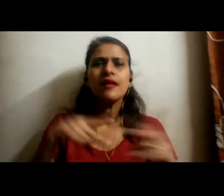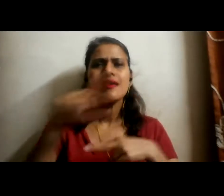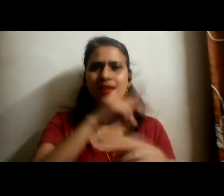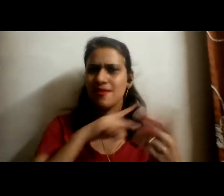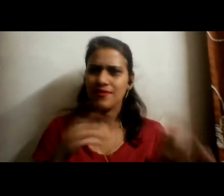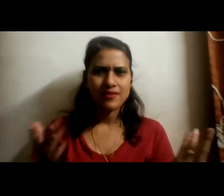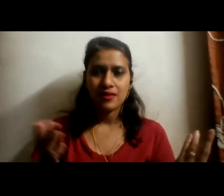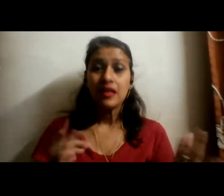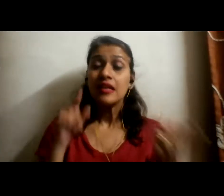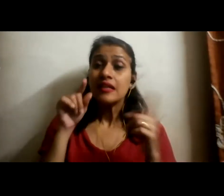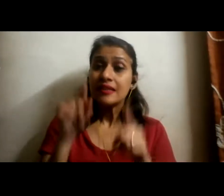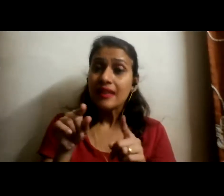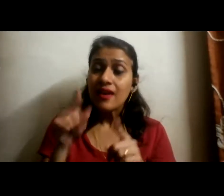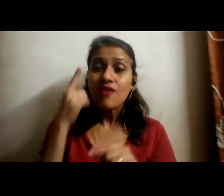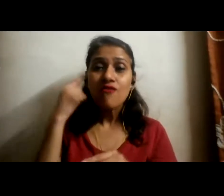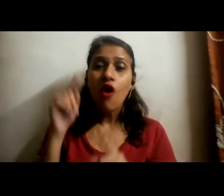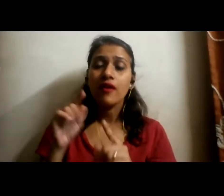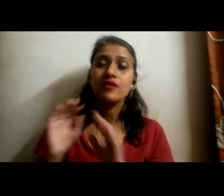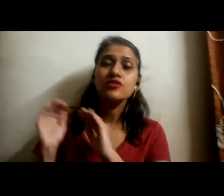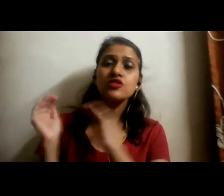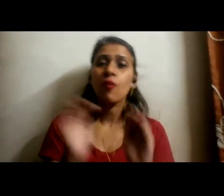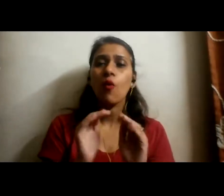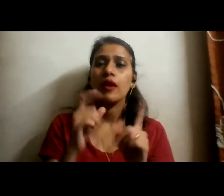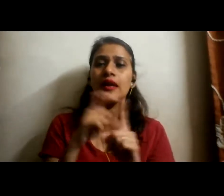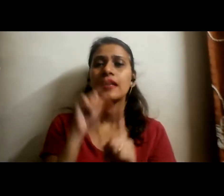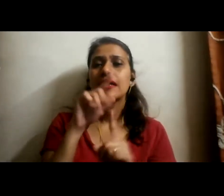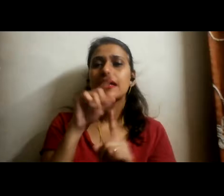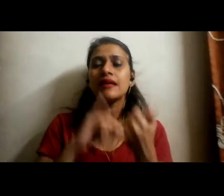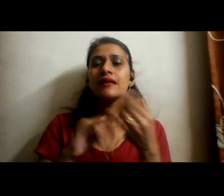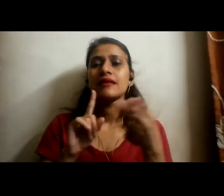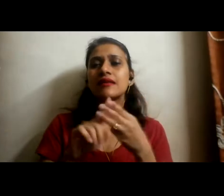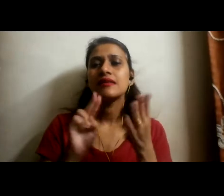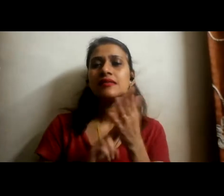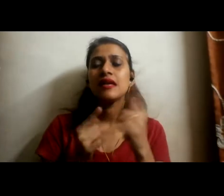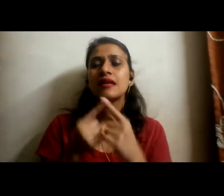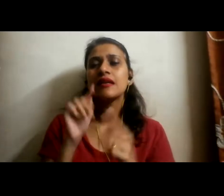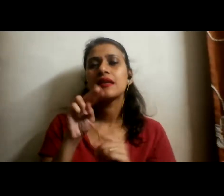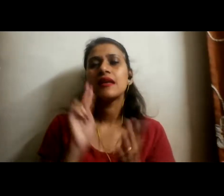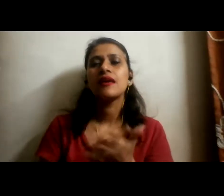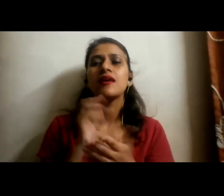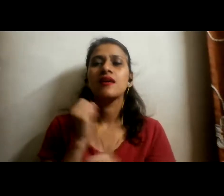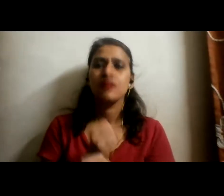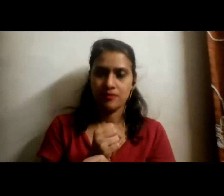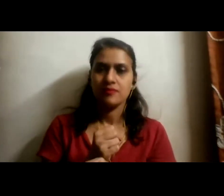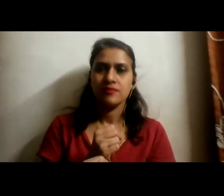give weightage to the dissenting opinion, right? So it depends on you, which,